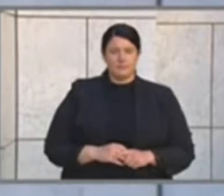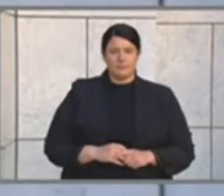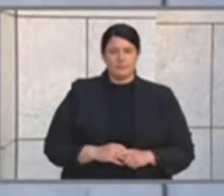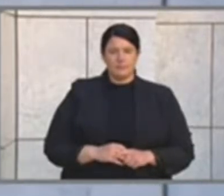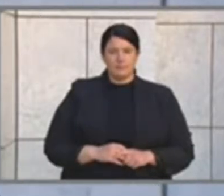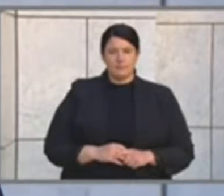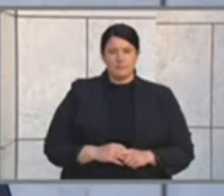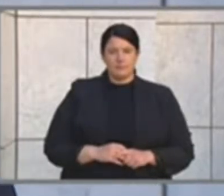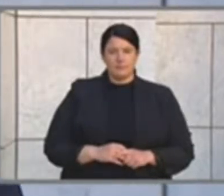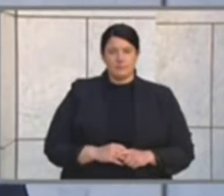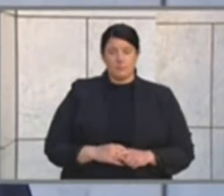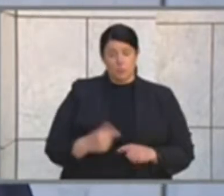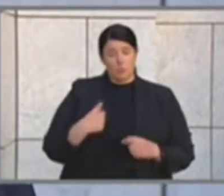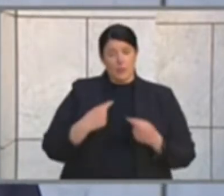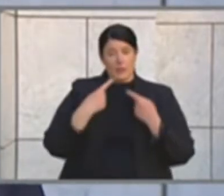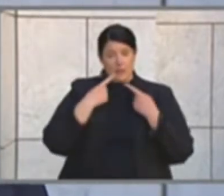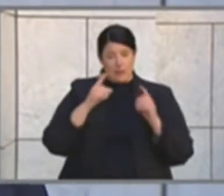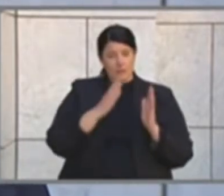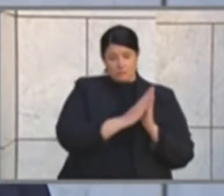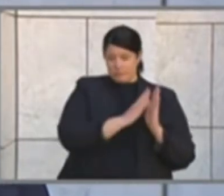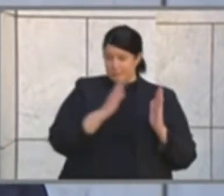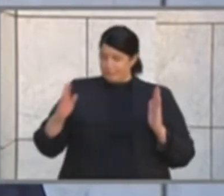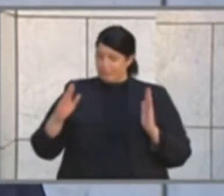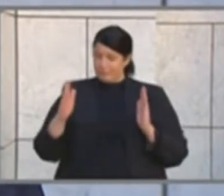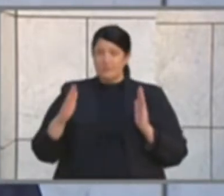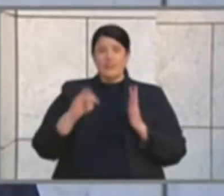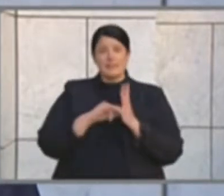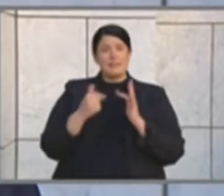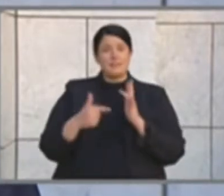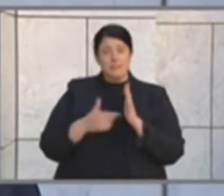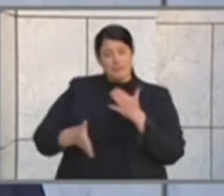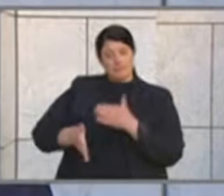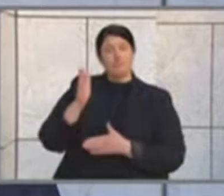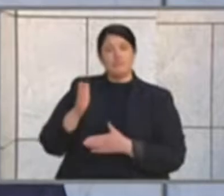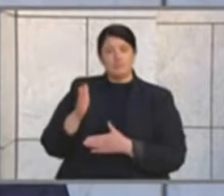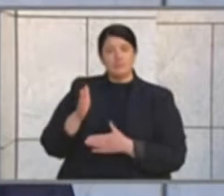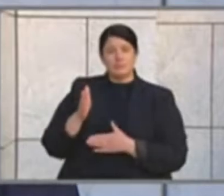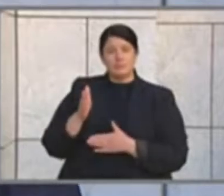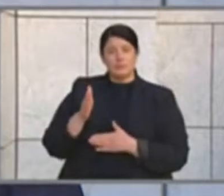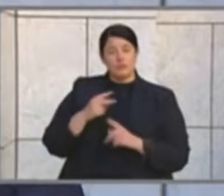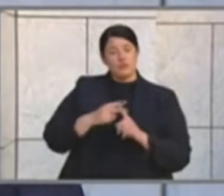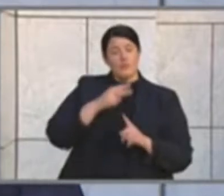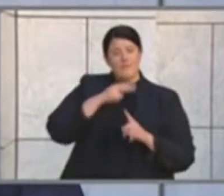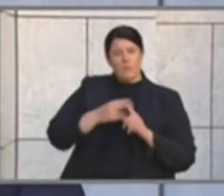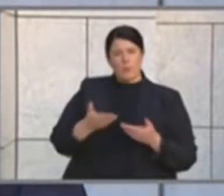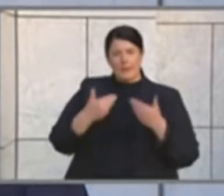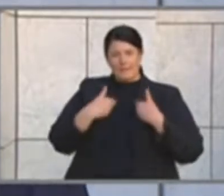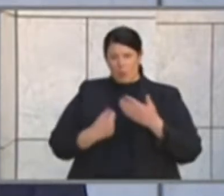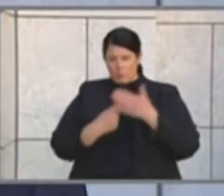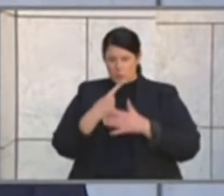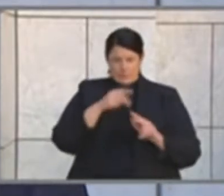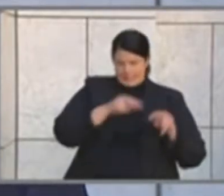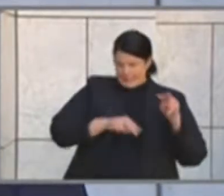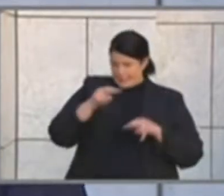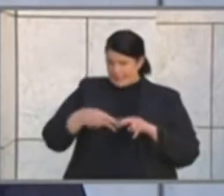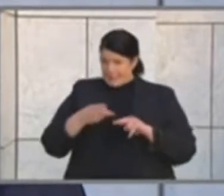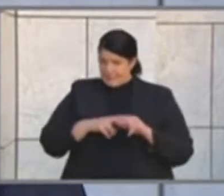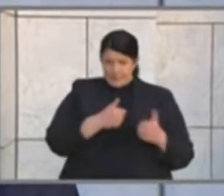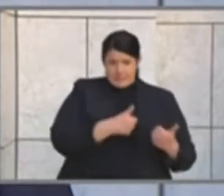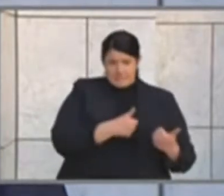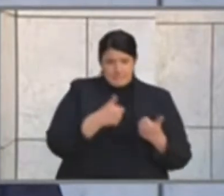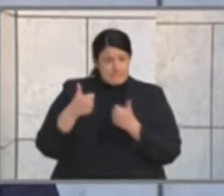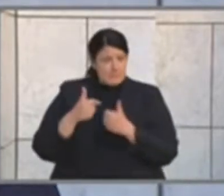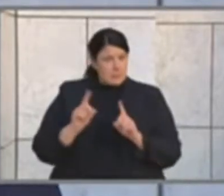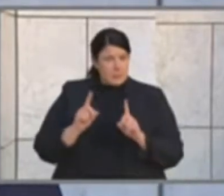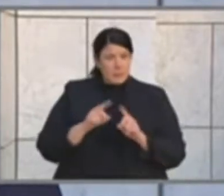The time frame for this was set out at the time it went through the Parliament, and the review will provide an opportunity to see how the program is going